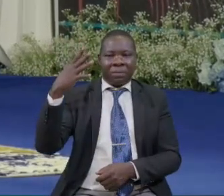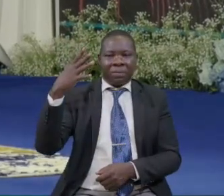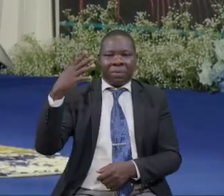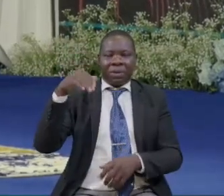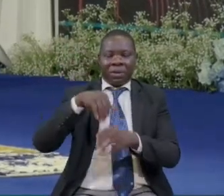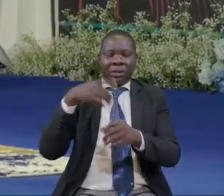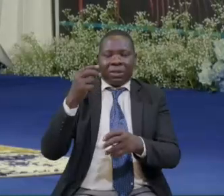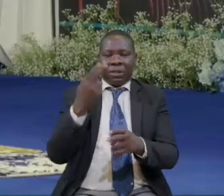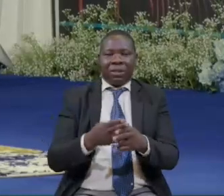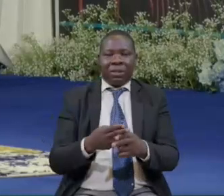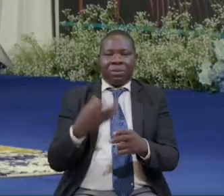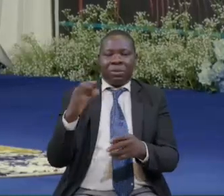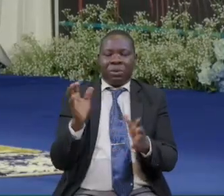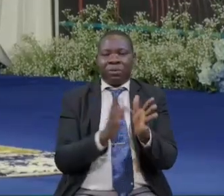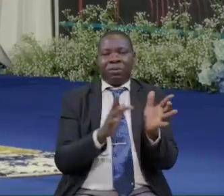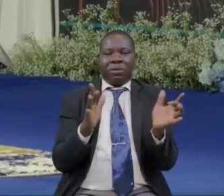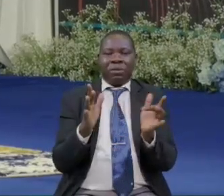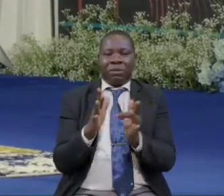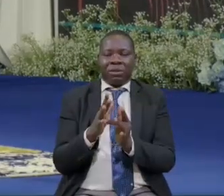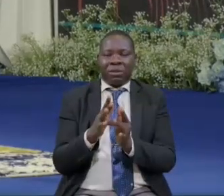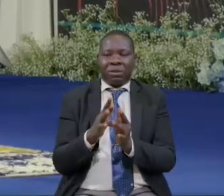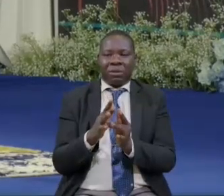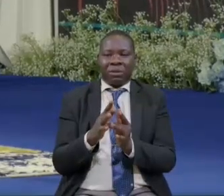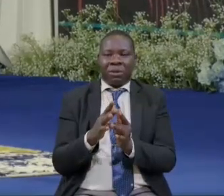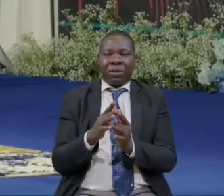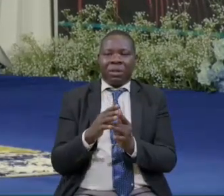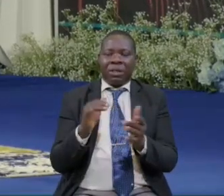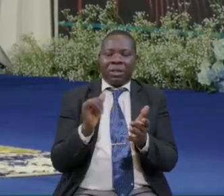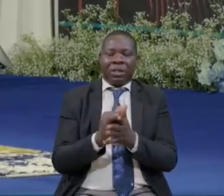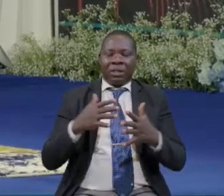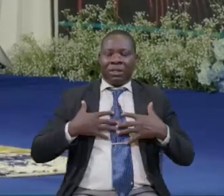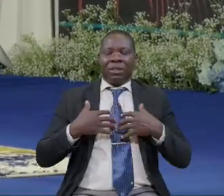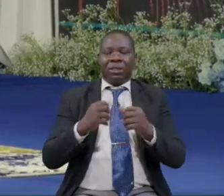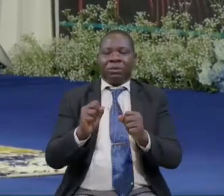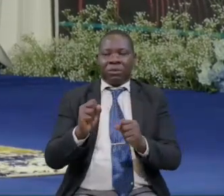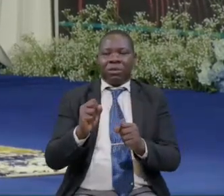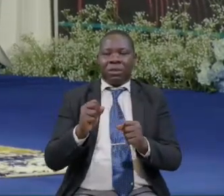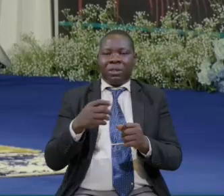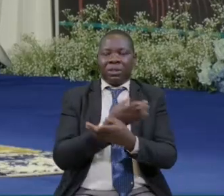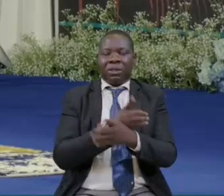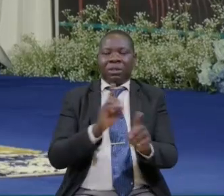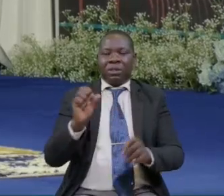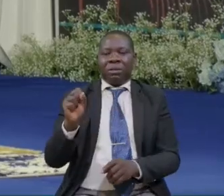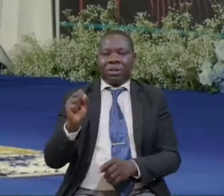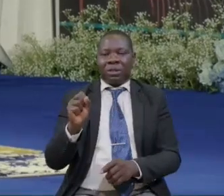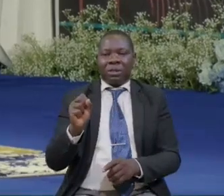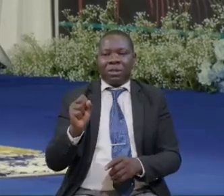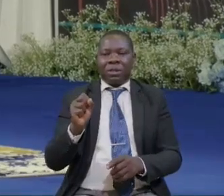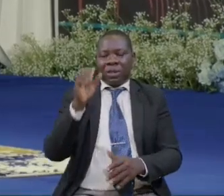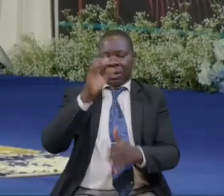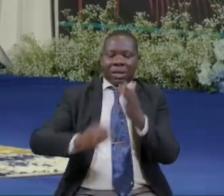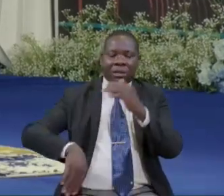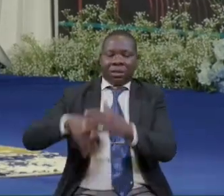of Jesus that heals, delivers, casts out devil,